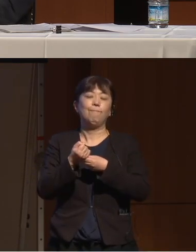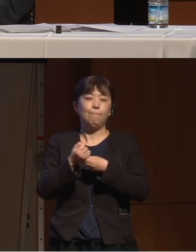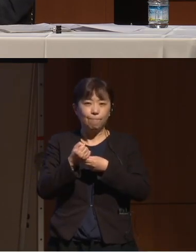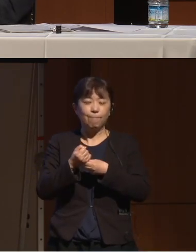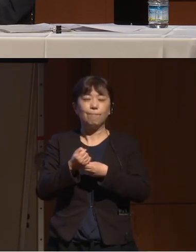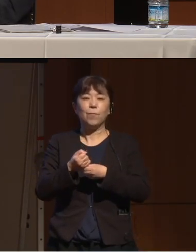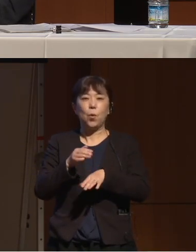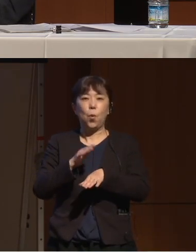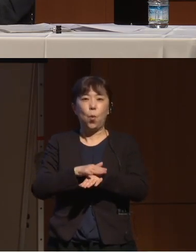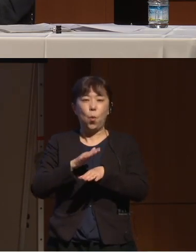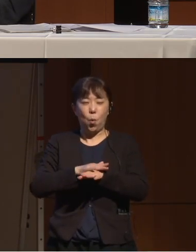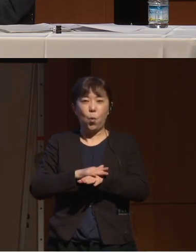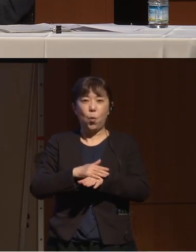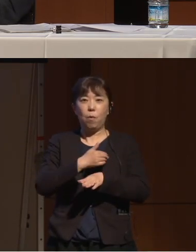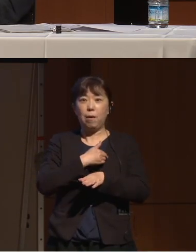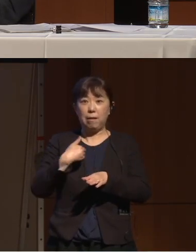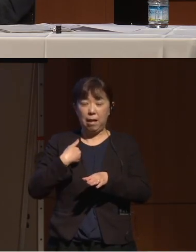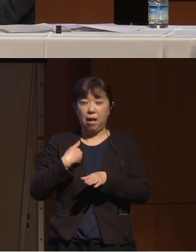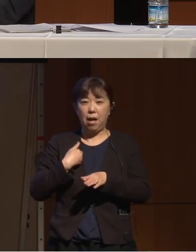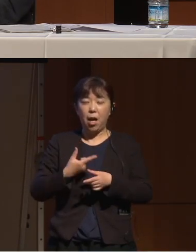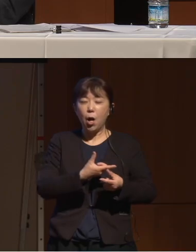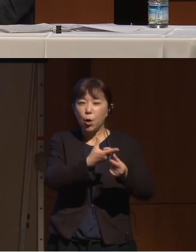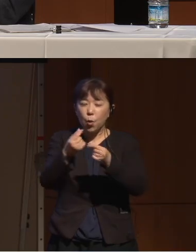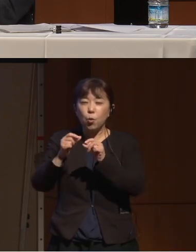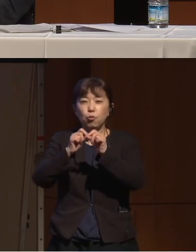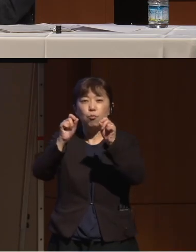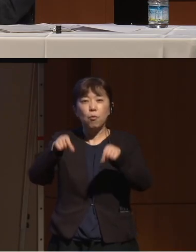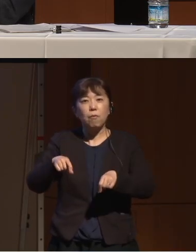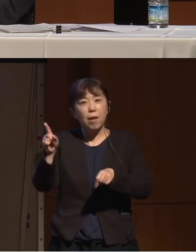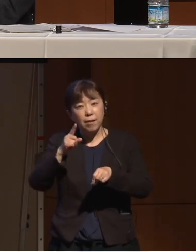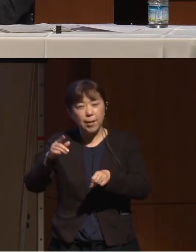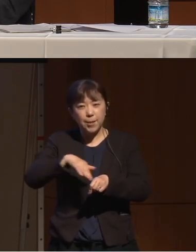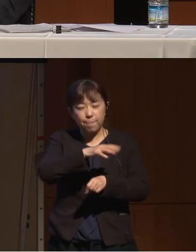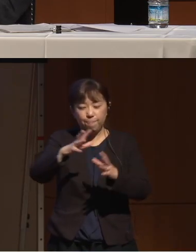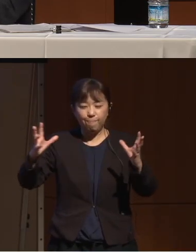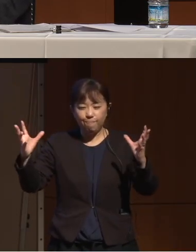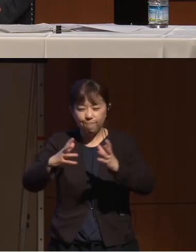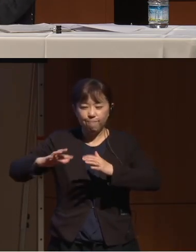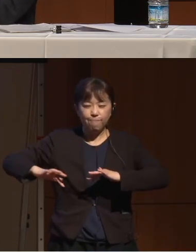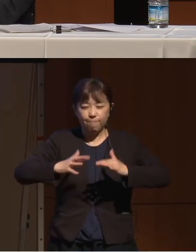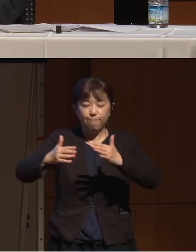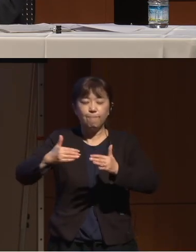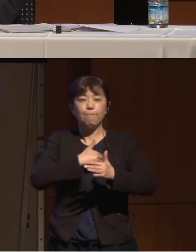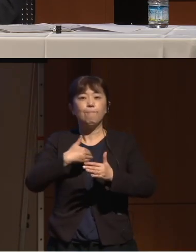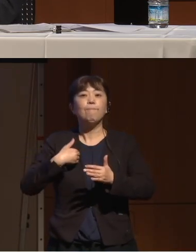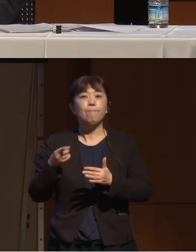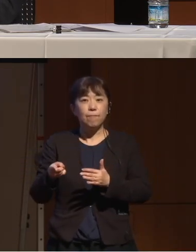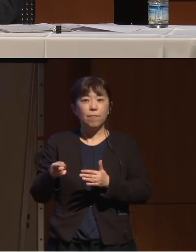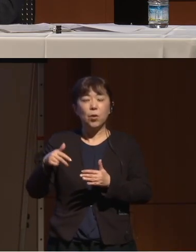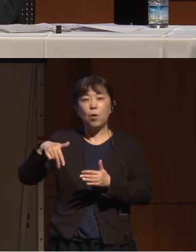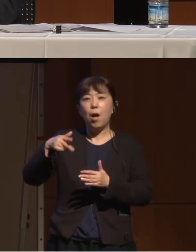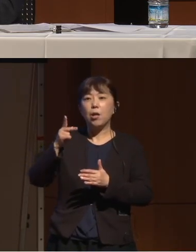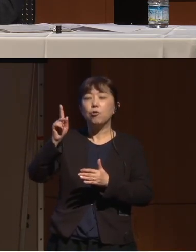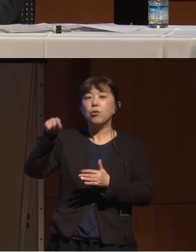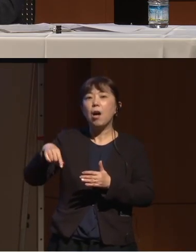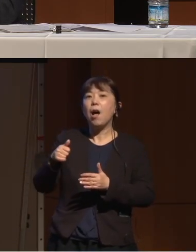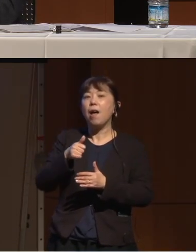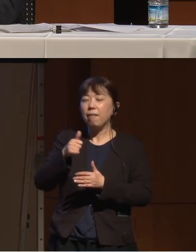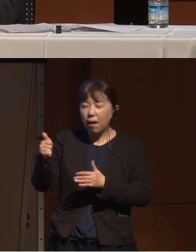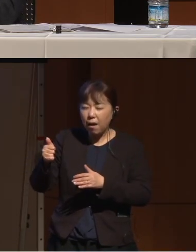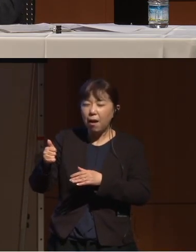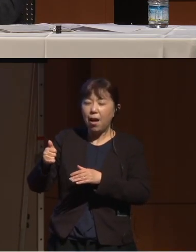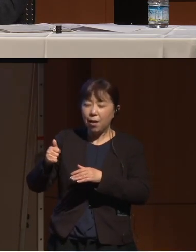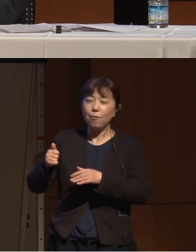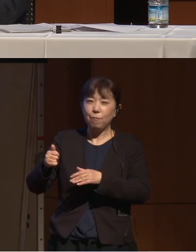for discussion, and we're really grateful to SCARTA for taking that initiative. I should say thank